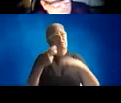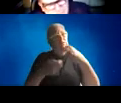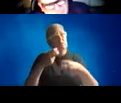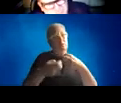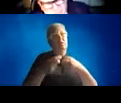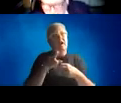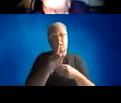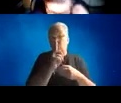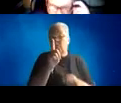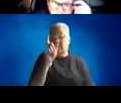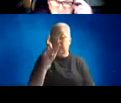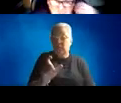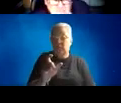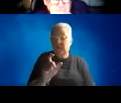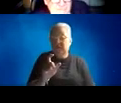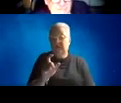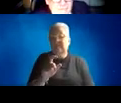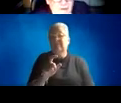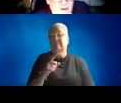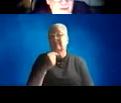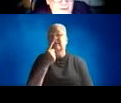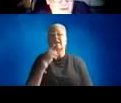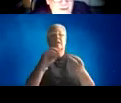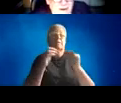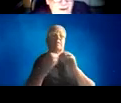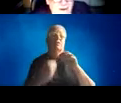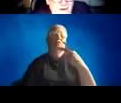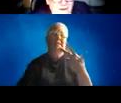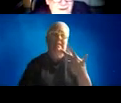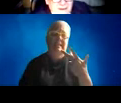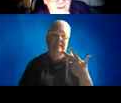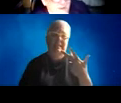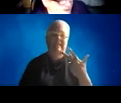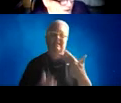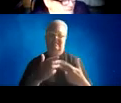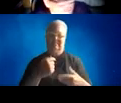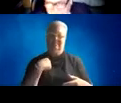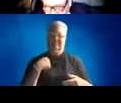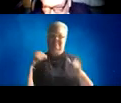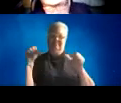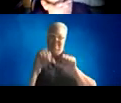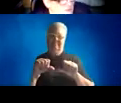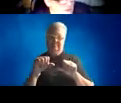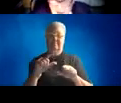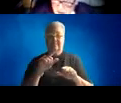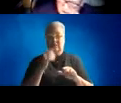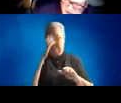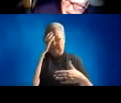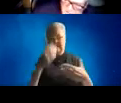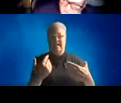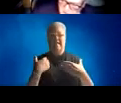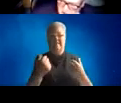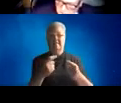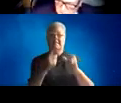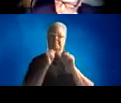somebody has actually said they put number 3, which is my fault for not reading the question. I just saw the number. Yeah. I think mental health is not explicitly captured.